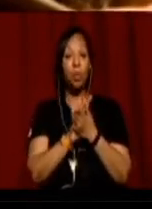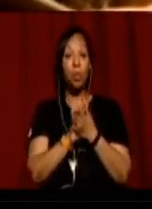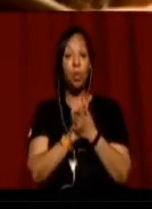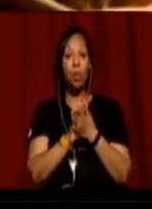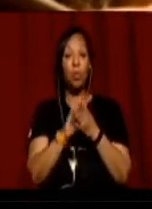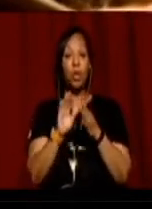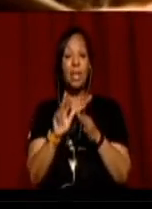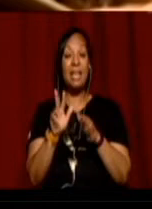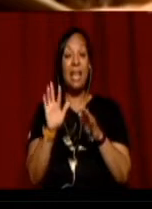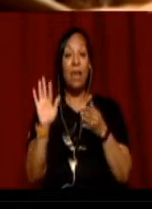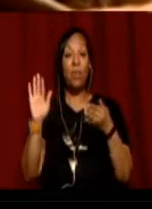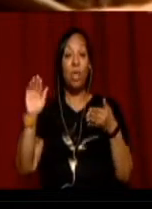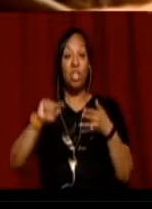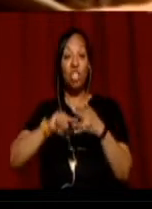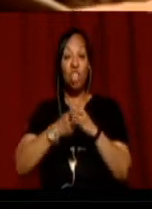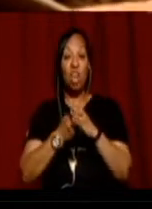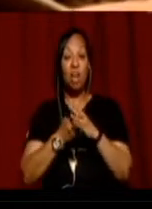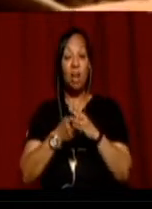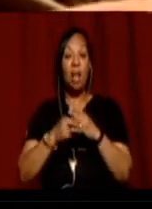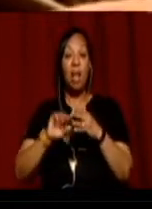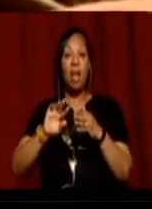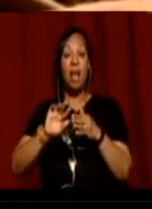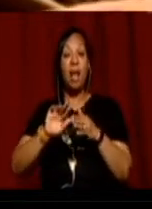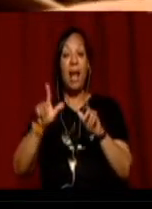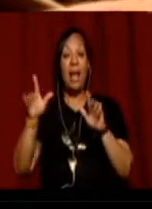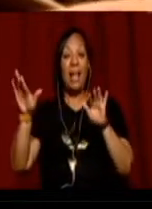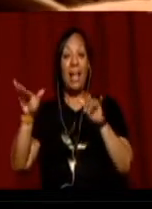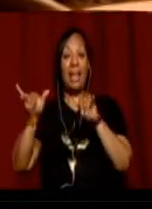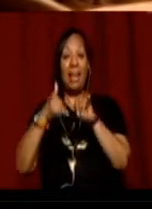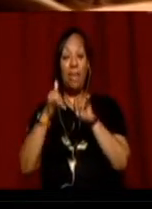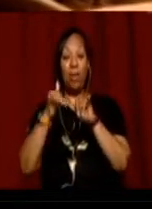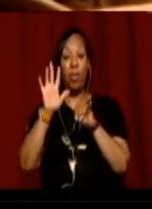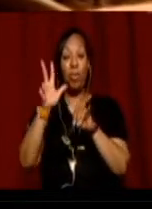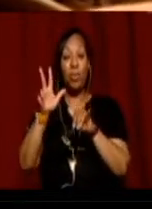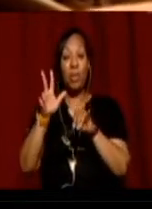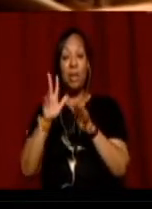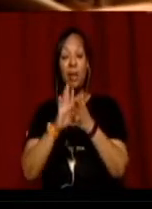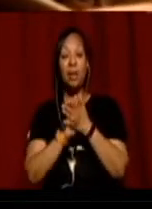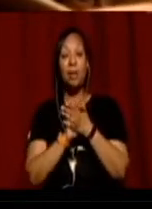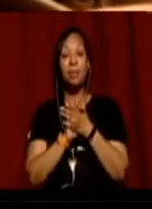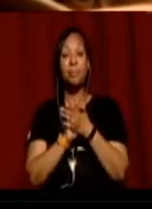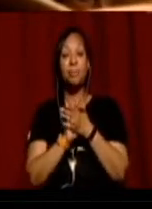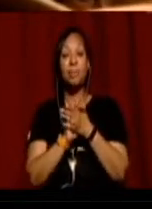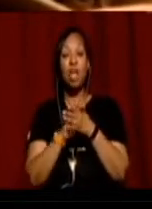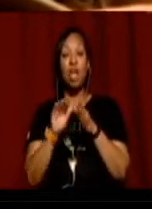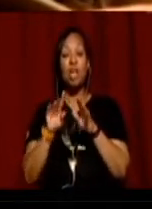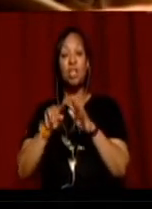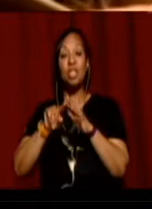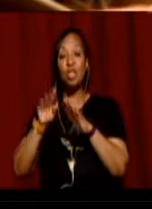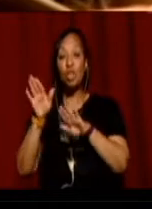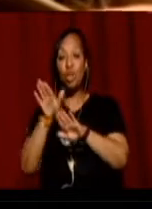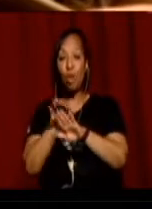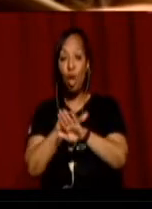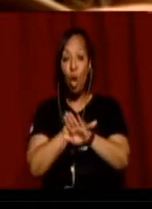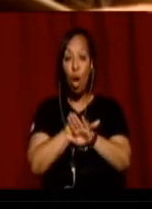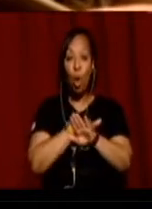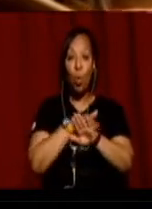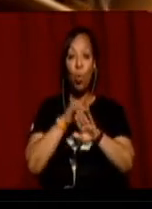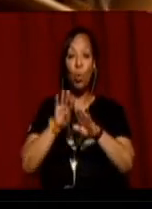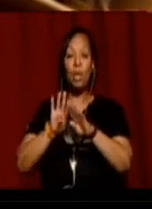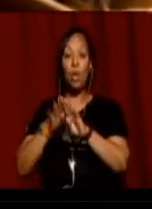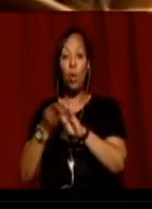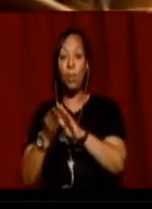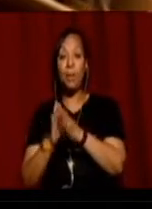entering phase 3 of the Restore Illinois plan, which is the plan of the governors to slowly open up our communities and our